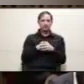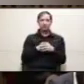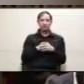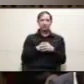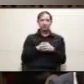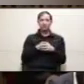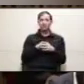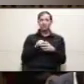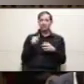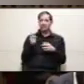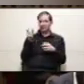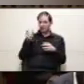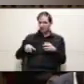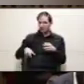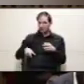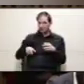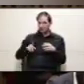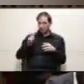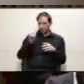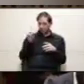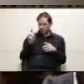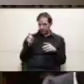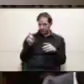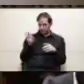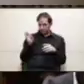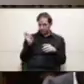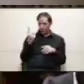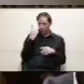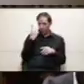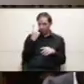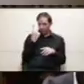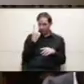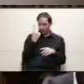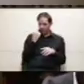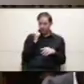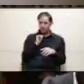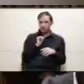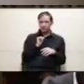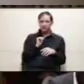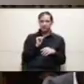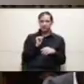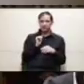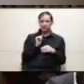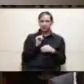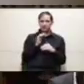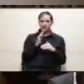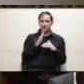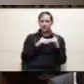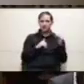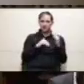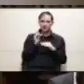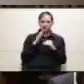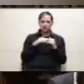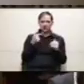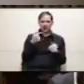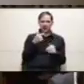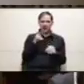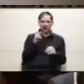One question, Kabazela. You have a question? One. One question. Kabazela, All right. a construction of Ganap or community